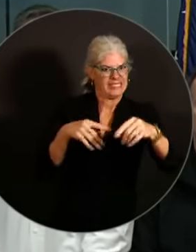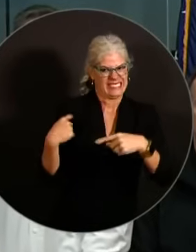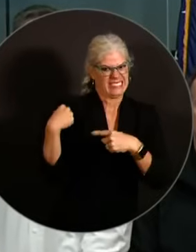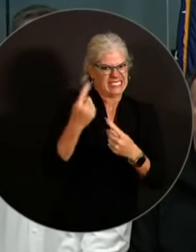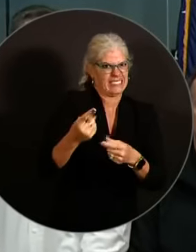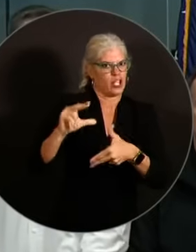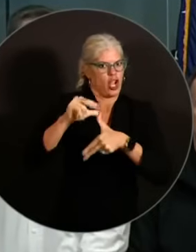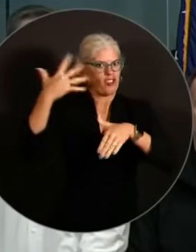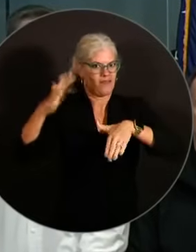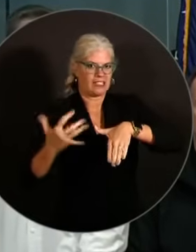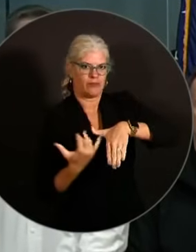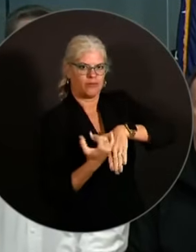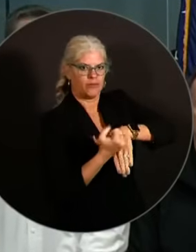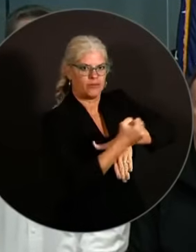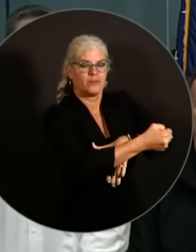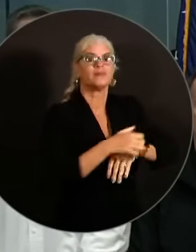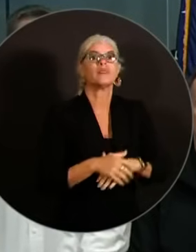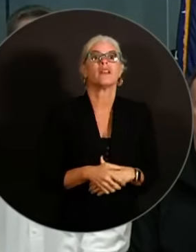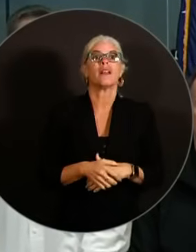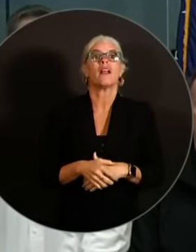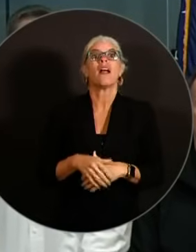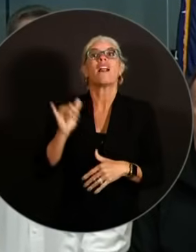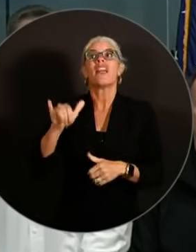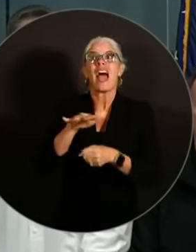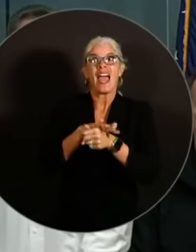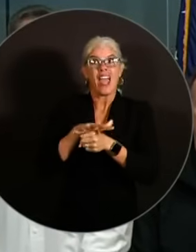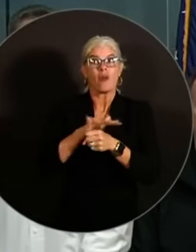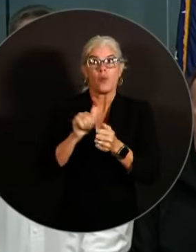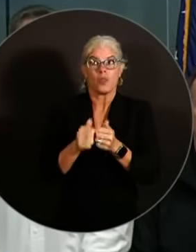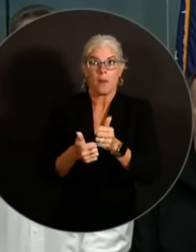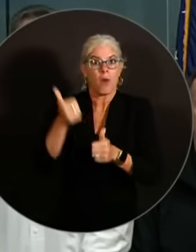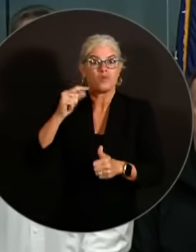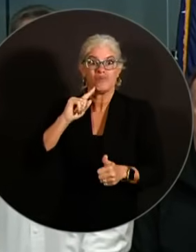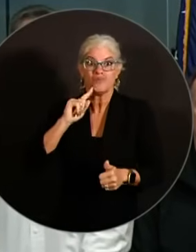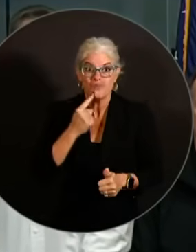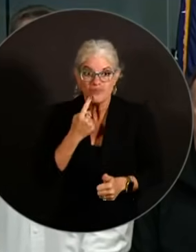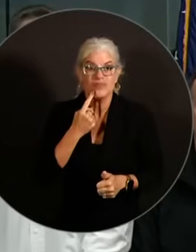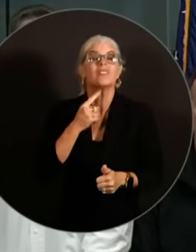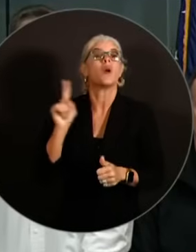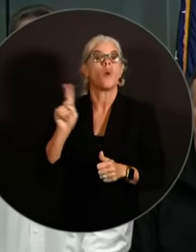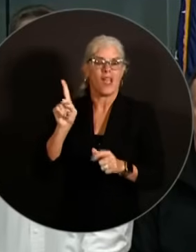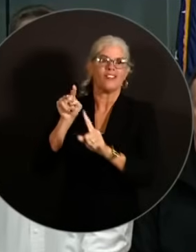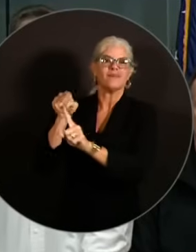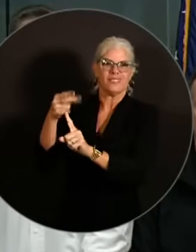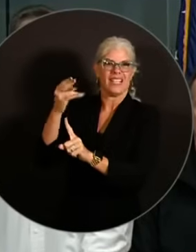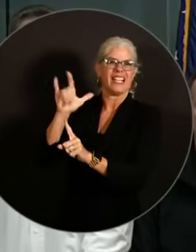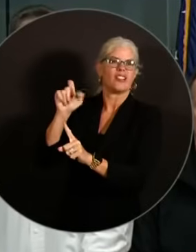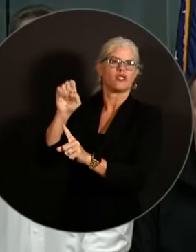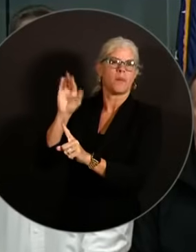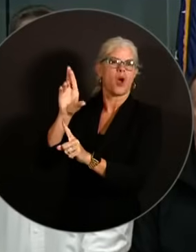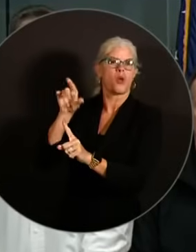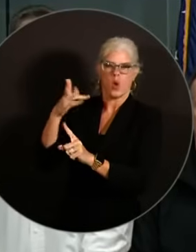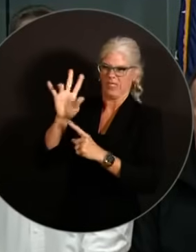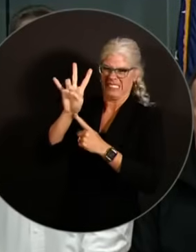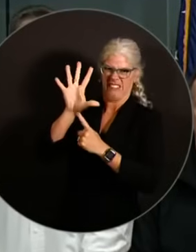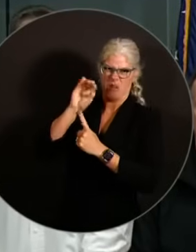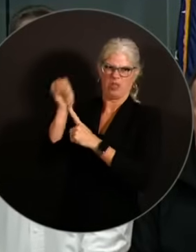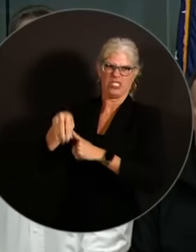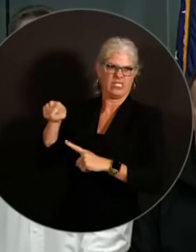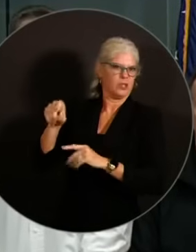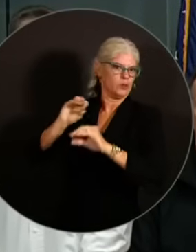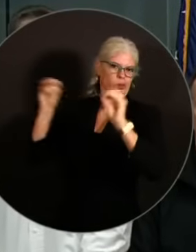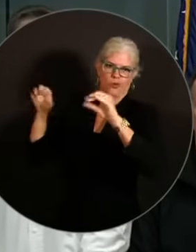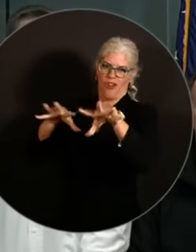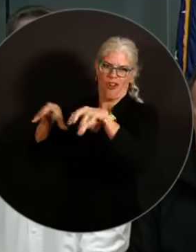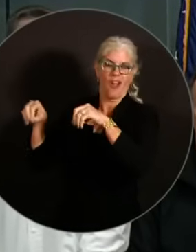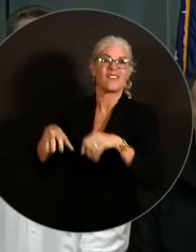The areas that have the most significant outages as of this morning are Hillsborough, 75% out, Hardy,